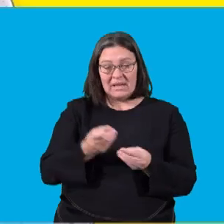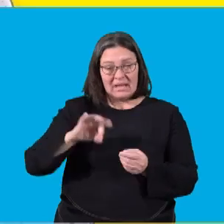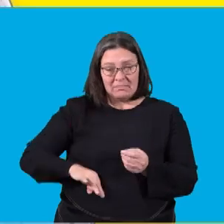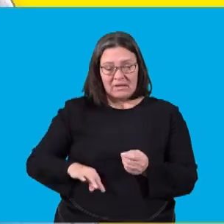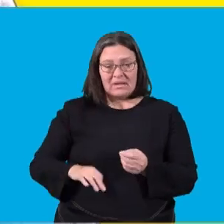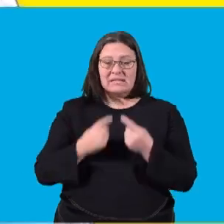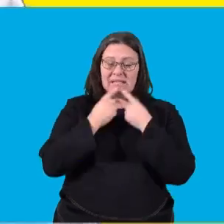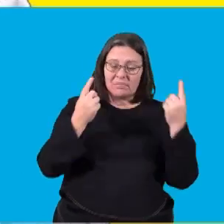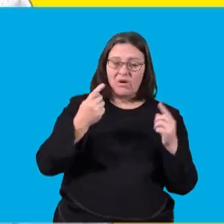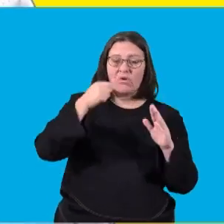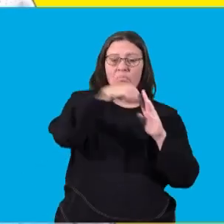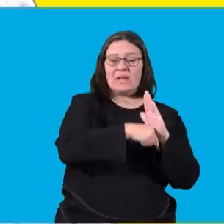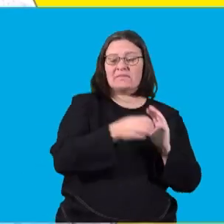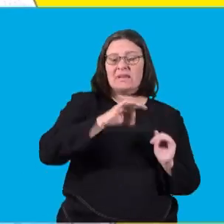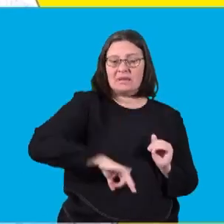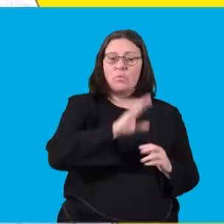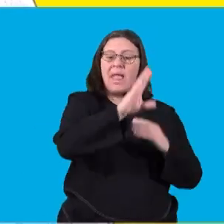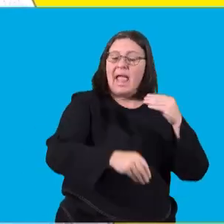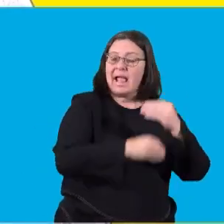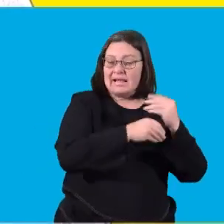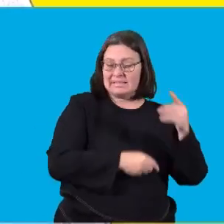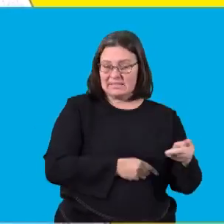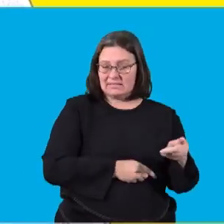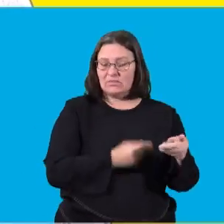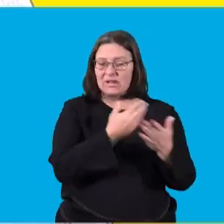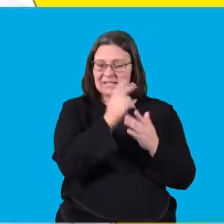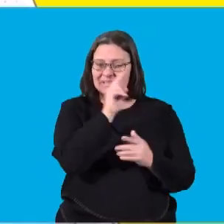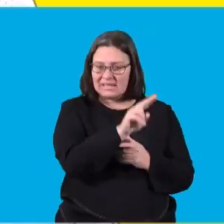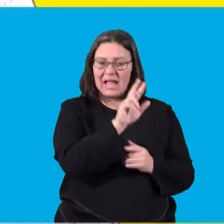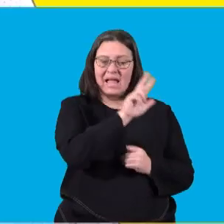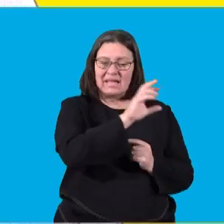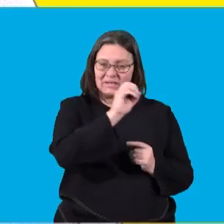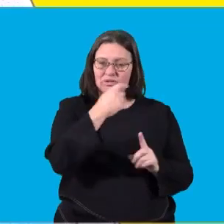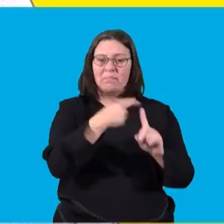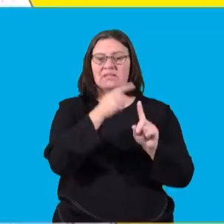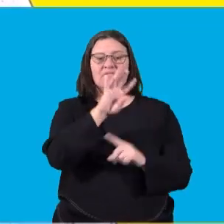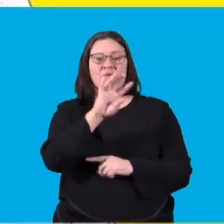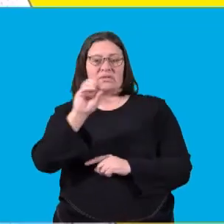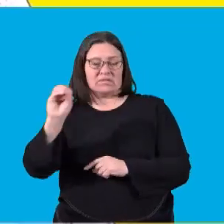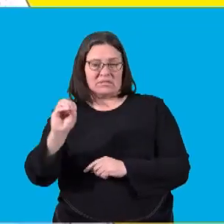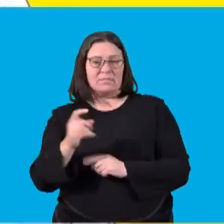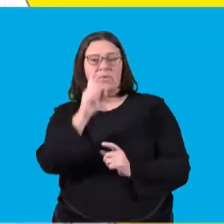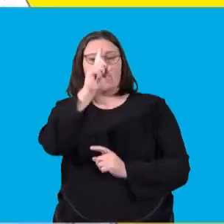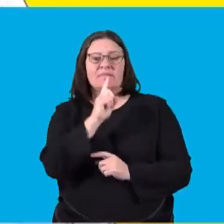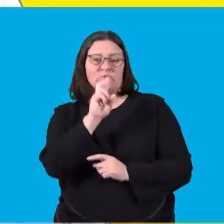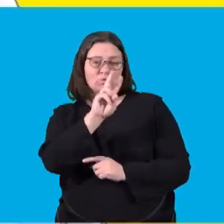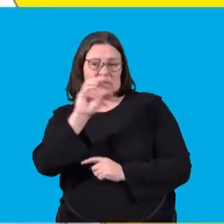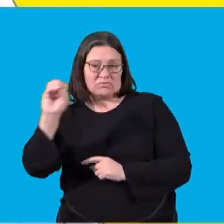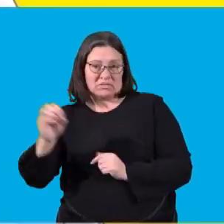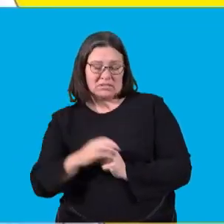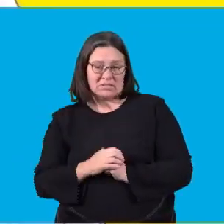income in the statement of comprehensive income, we add it. You can see 800 plus the 400, that gives